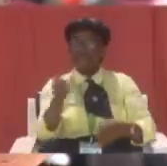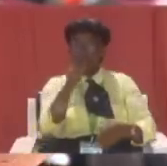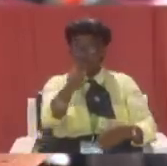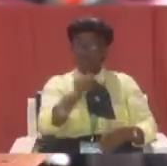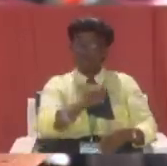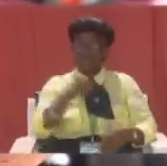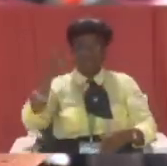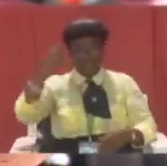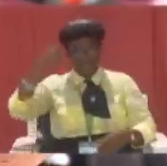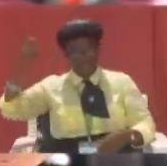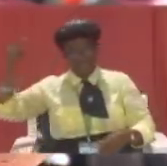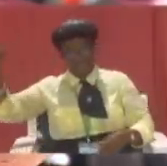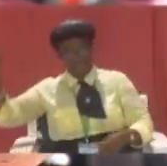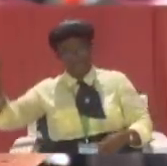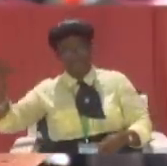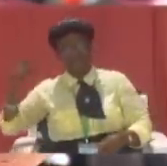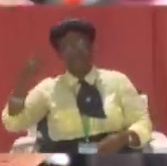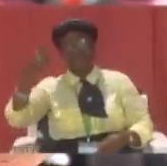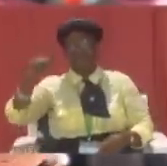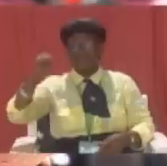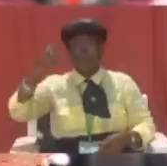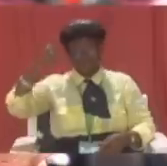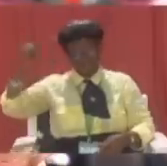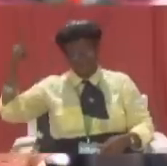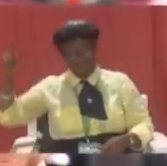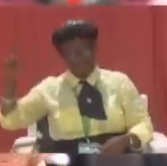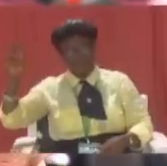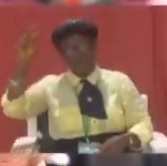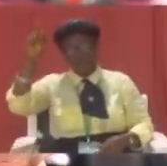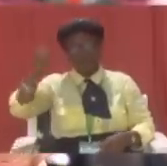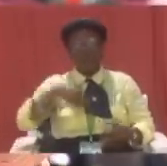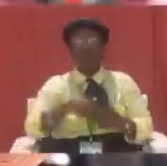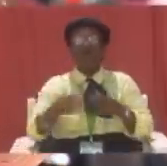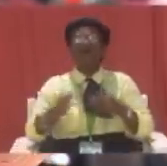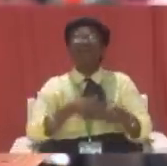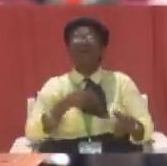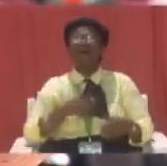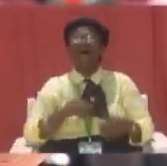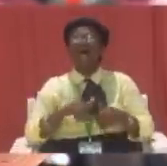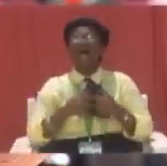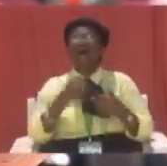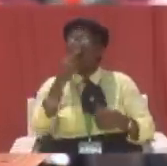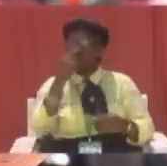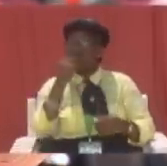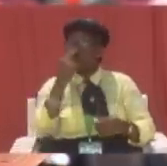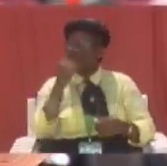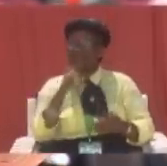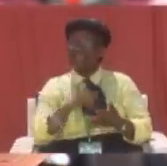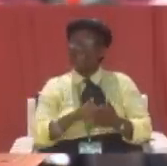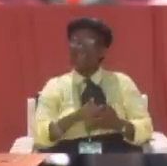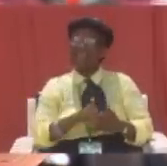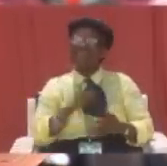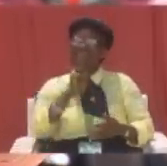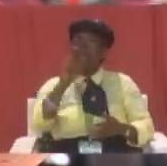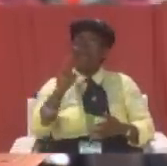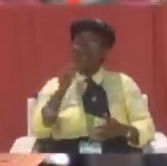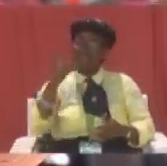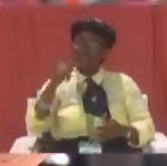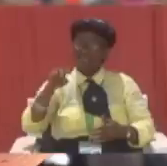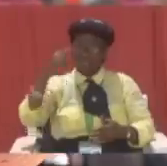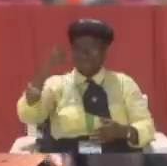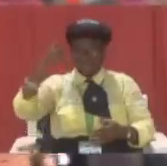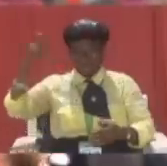the dream, no matter how ridiculous, the dream will come to